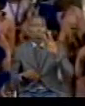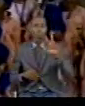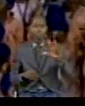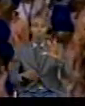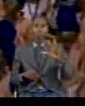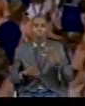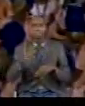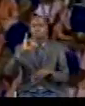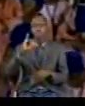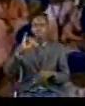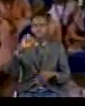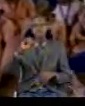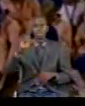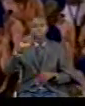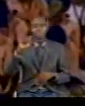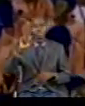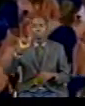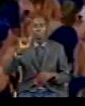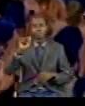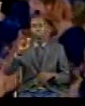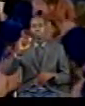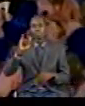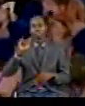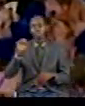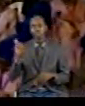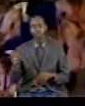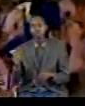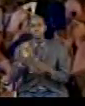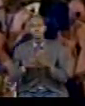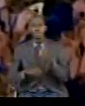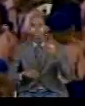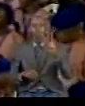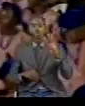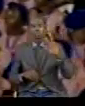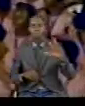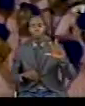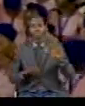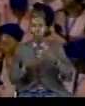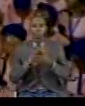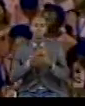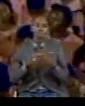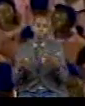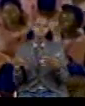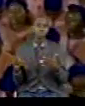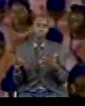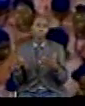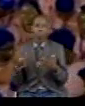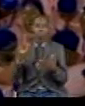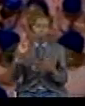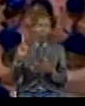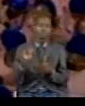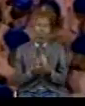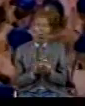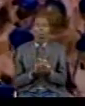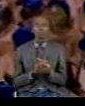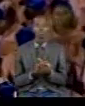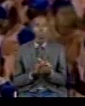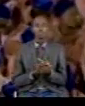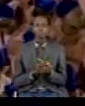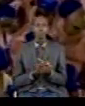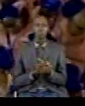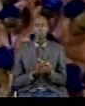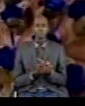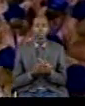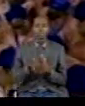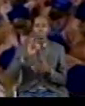Isaiah chapter 43. And we're looking at verse 1.